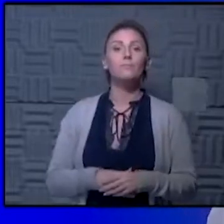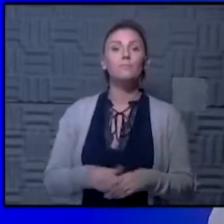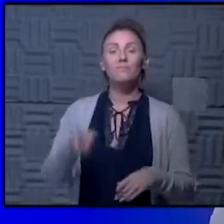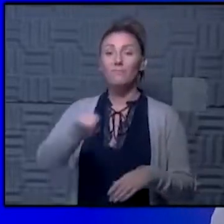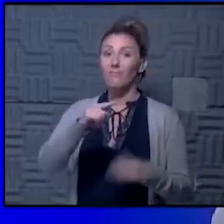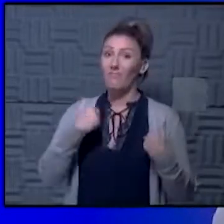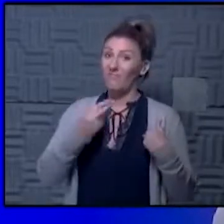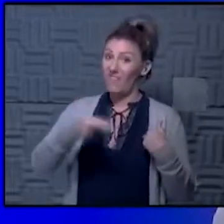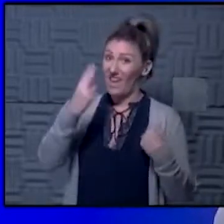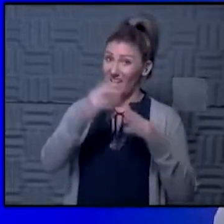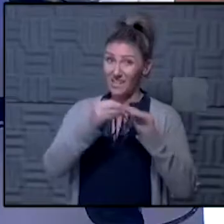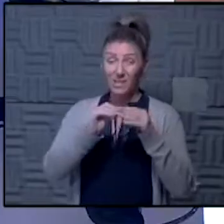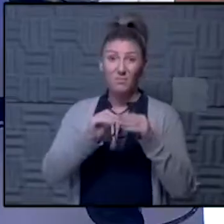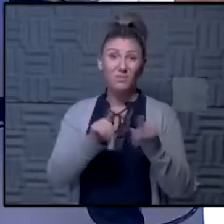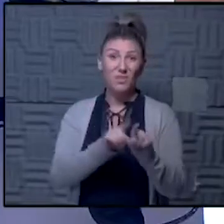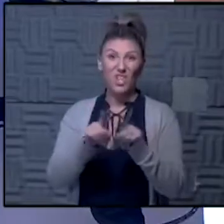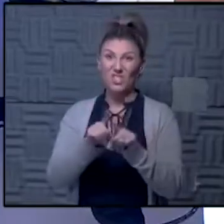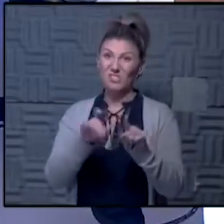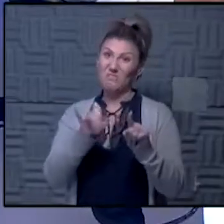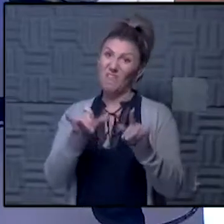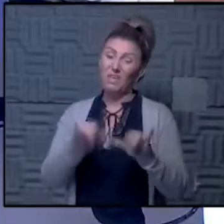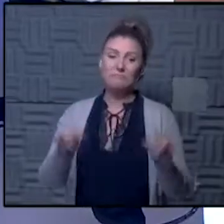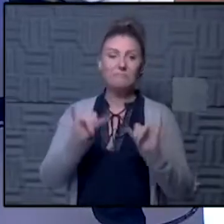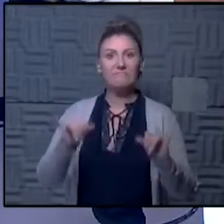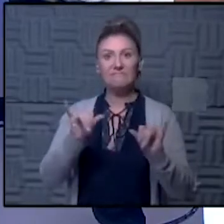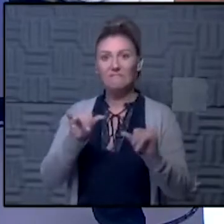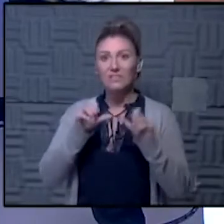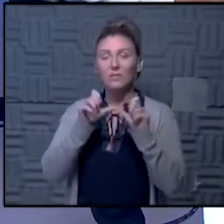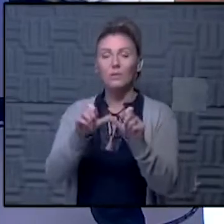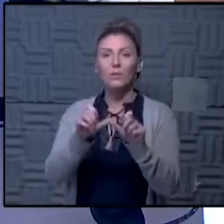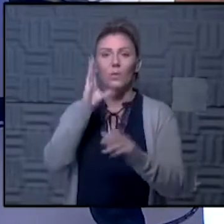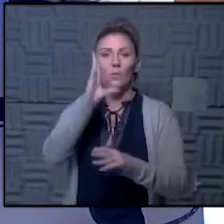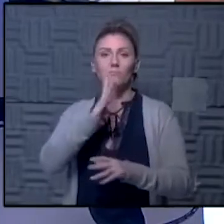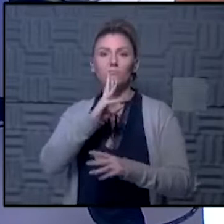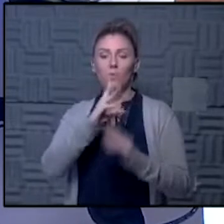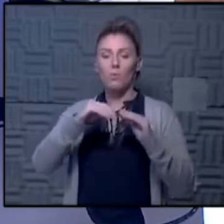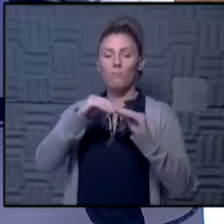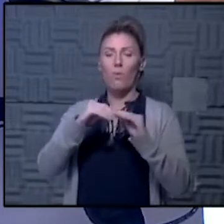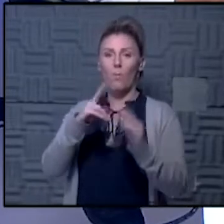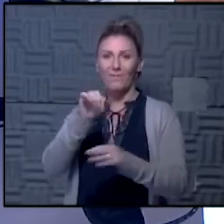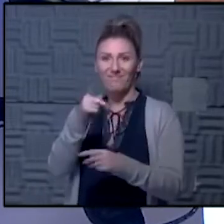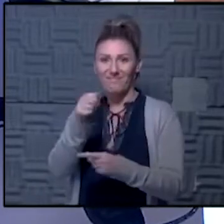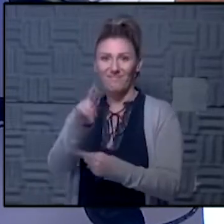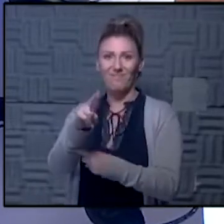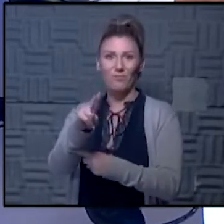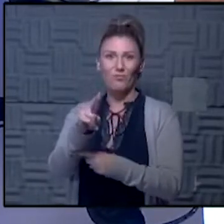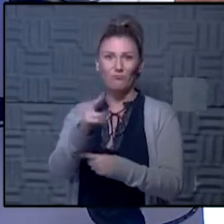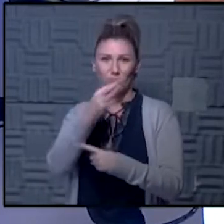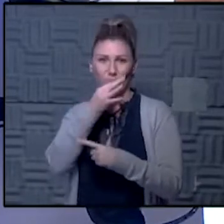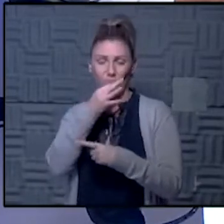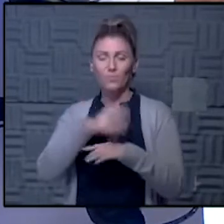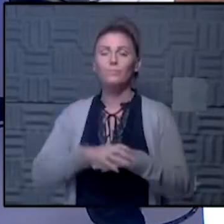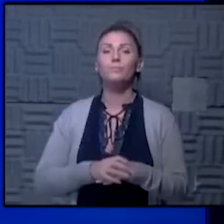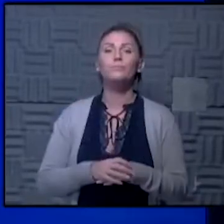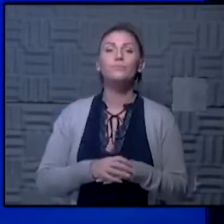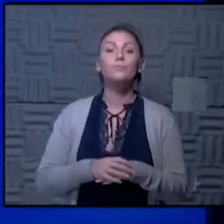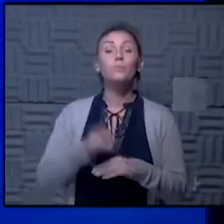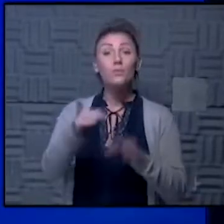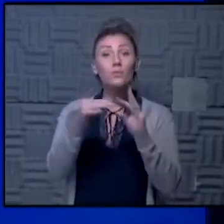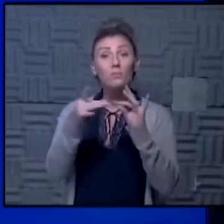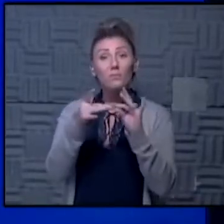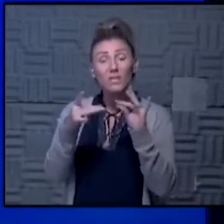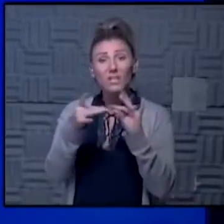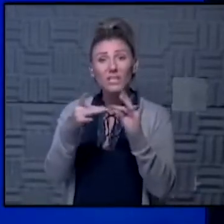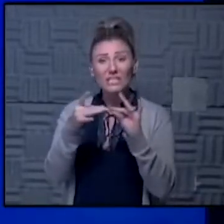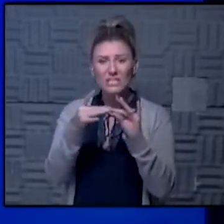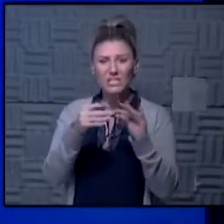have high numbers as well. Yeah, that trend pretty much continues, and we'll talk more with Dr. Harris about that here in just a minute. You mentioned, Dana, the